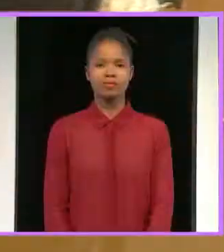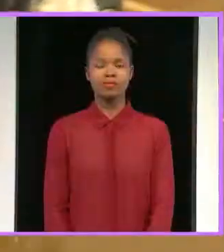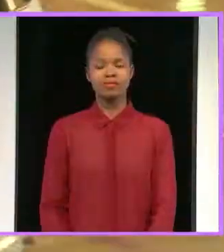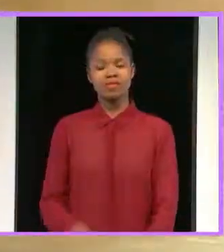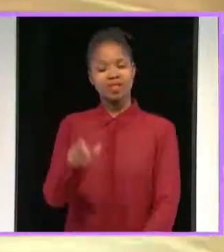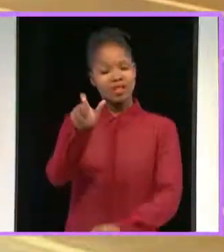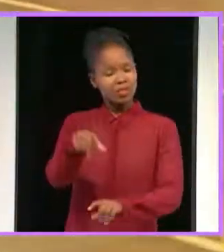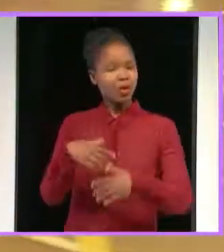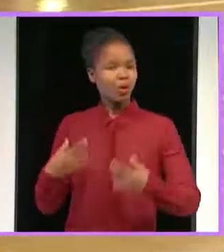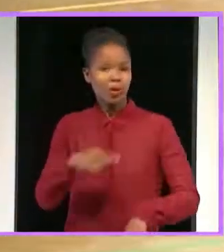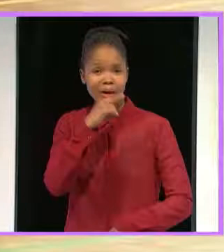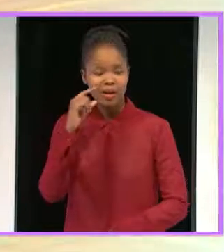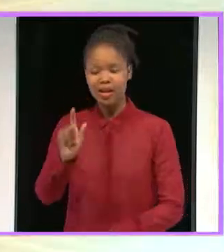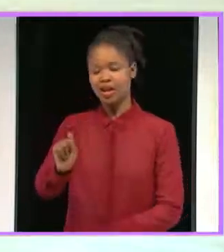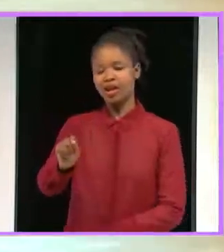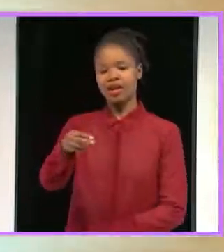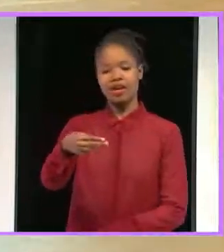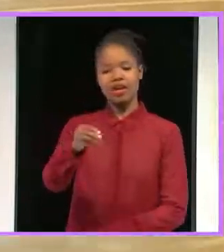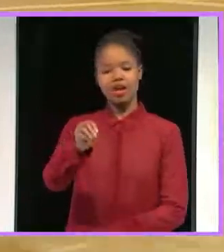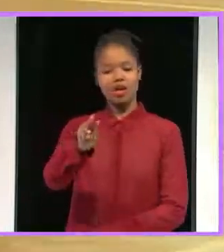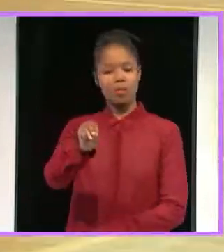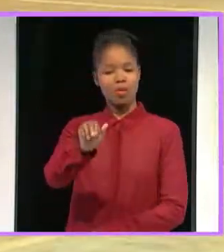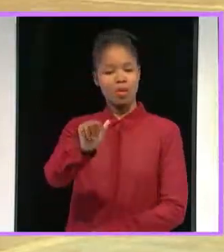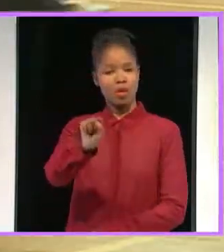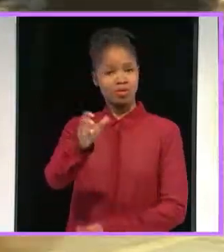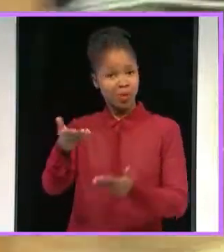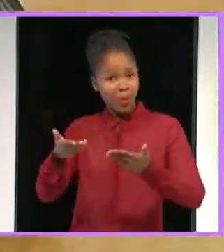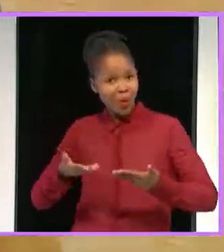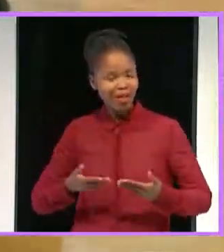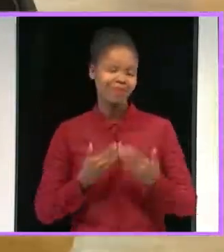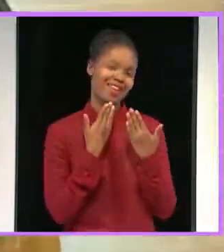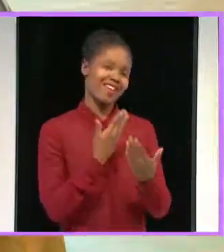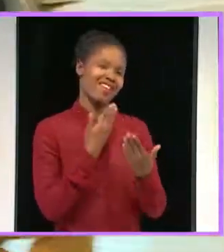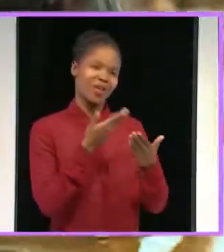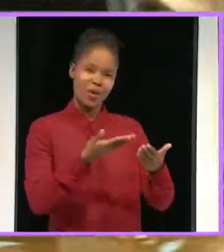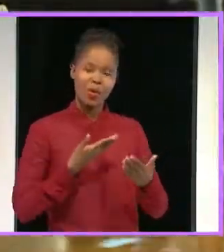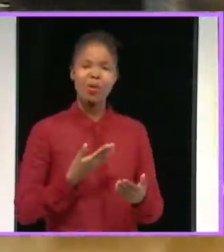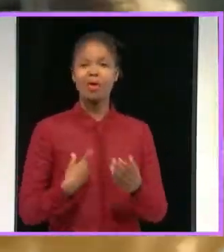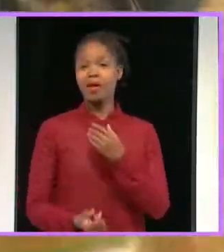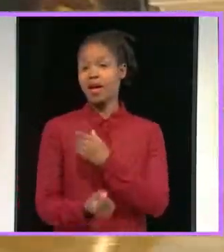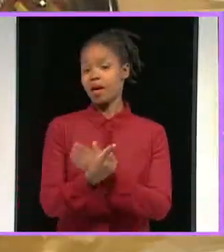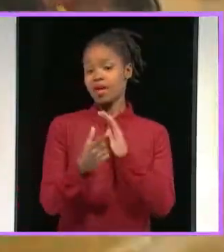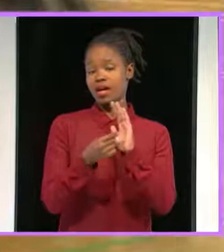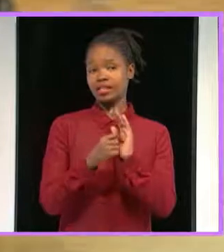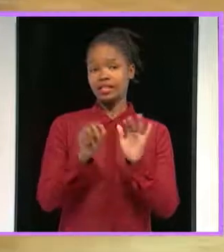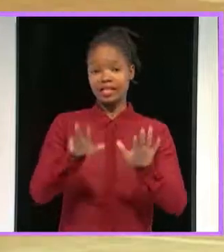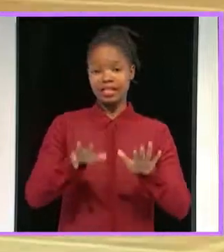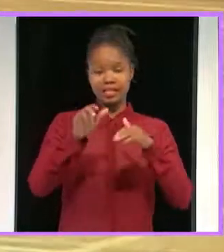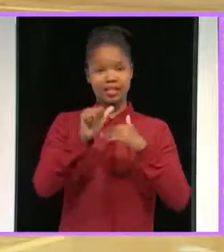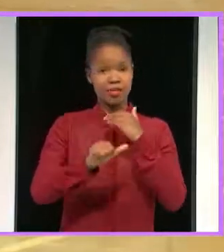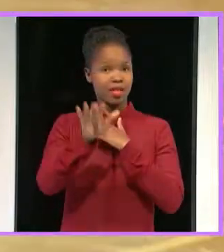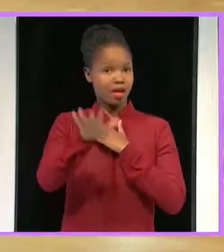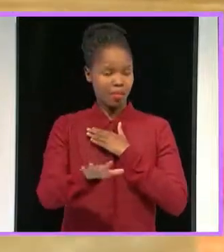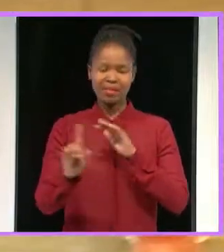Thomas Mongezi Mapena, welcome to Beyond Boundaries. Thank you, Shampooizer. I got an accident on the 18th of May, car